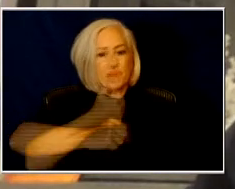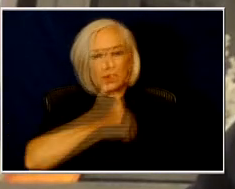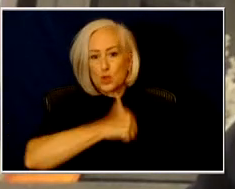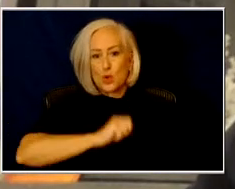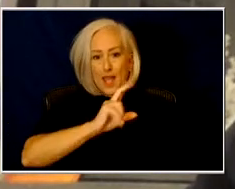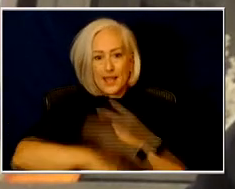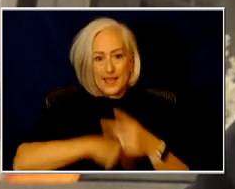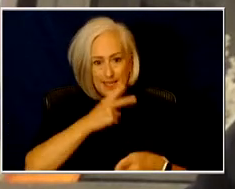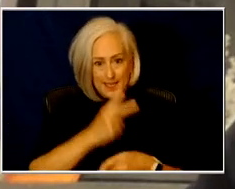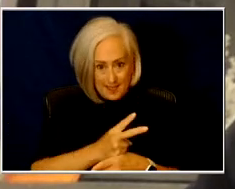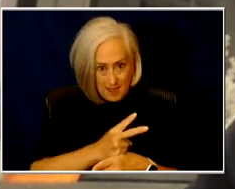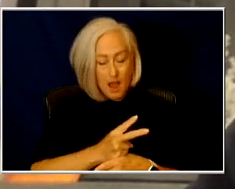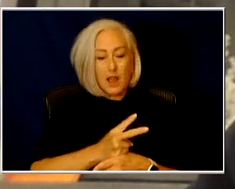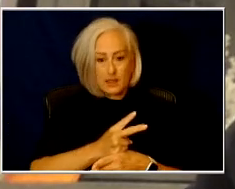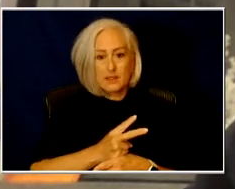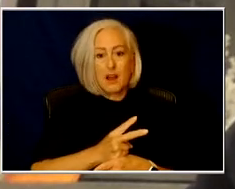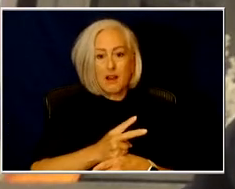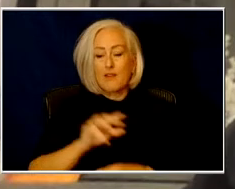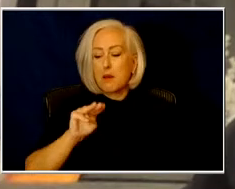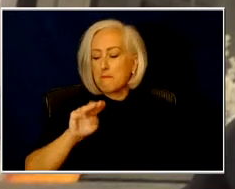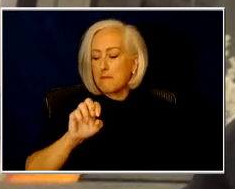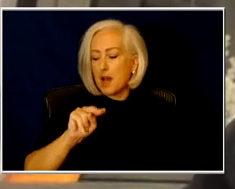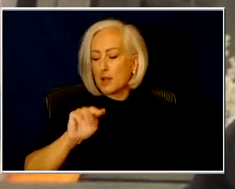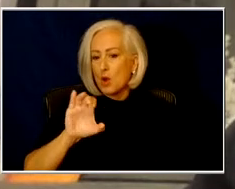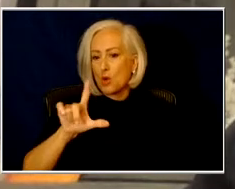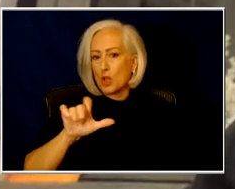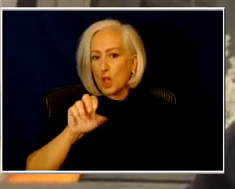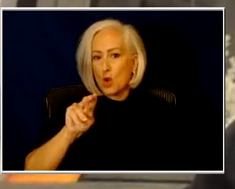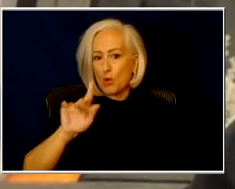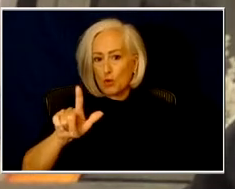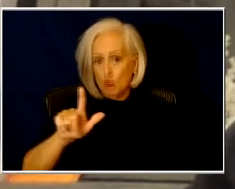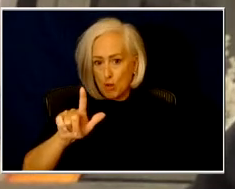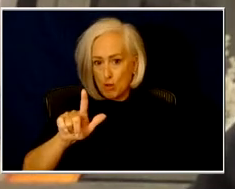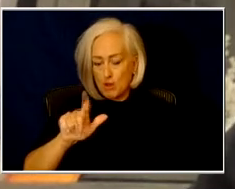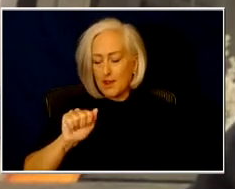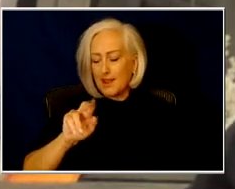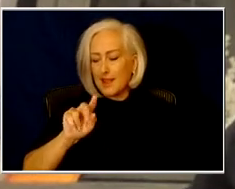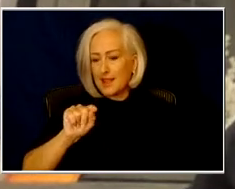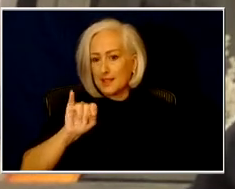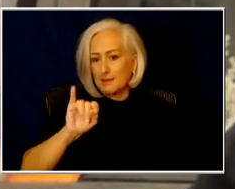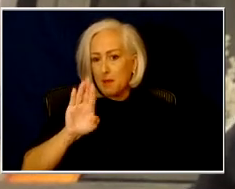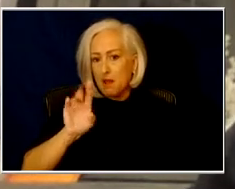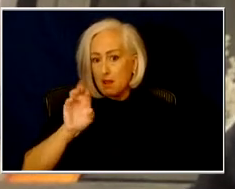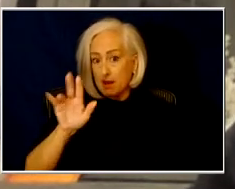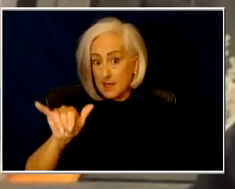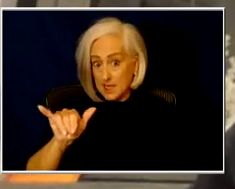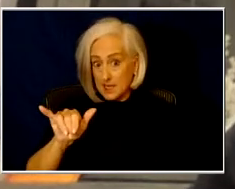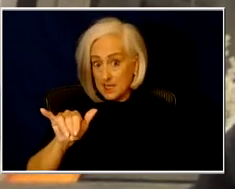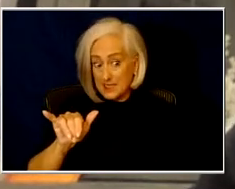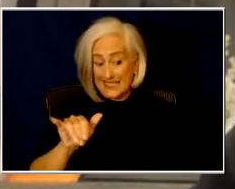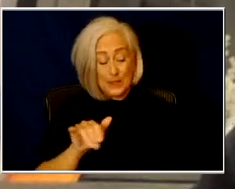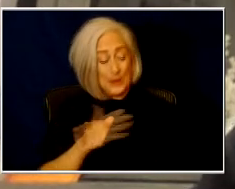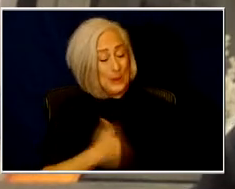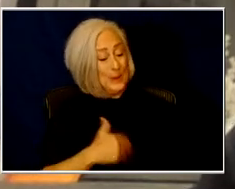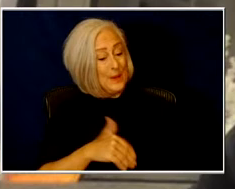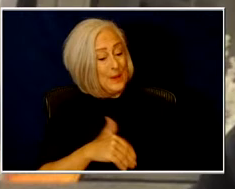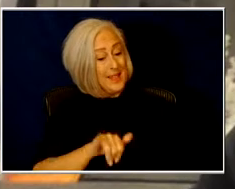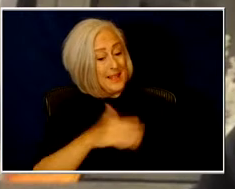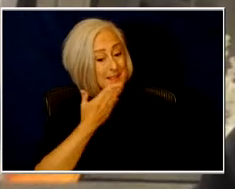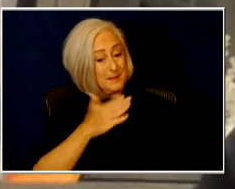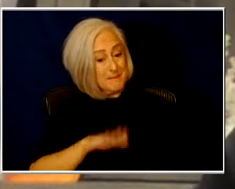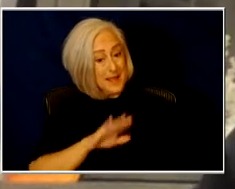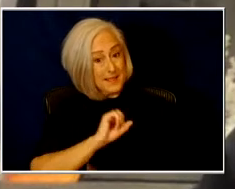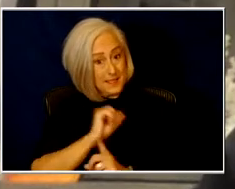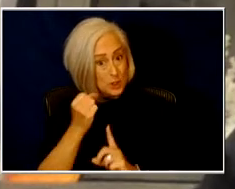so this is this is a bad situation where people are complacent and I believe once again this is going to